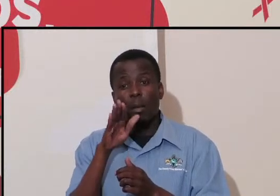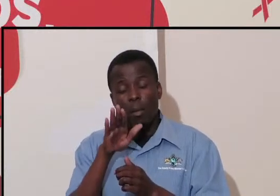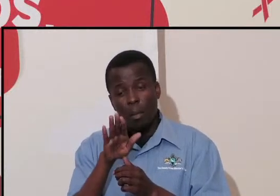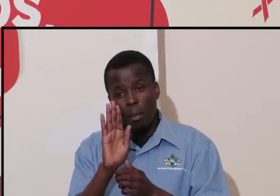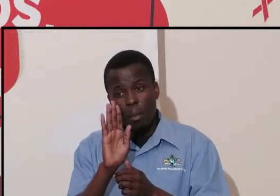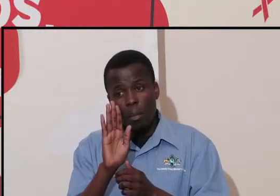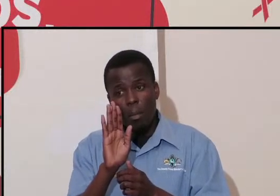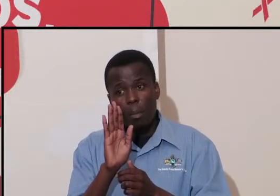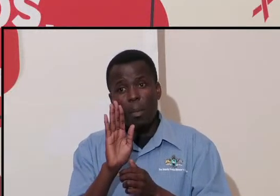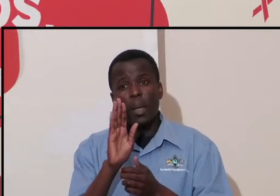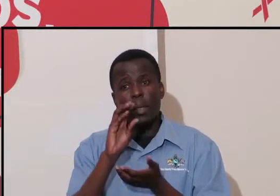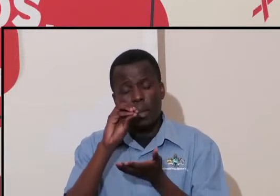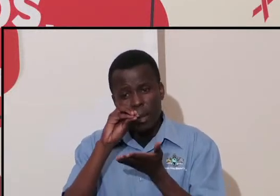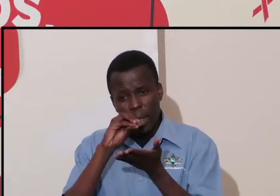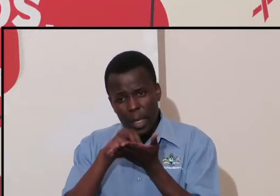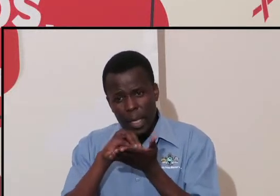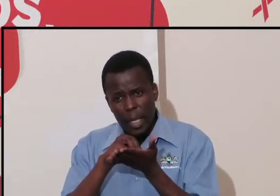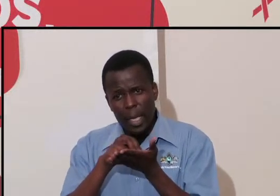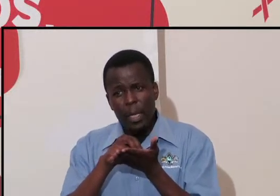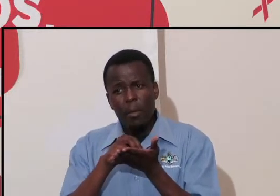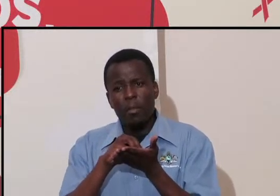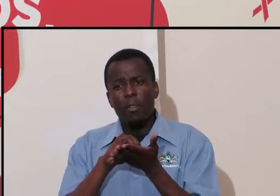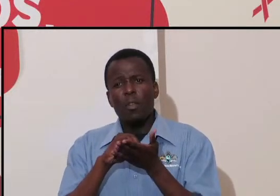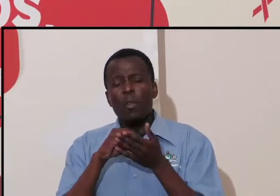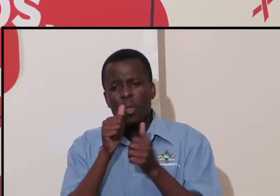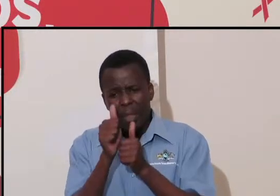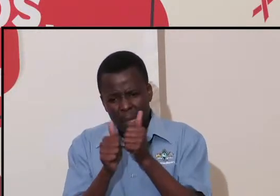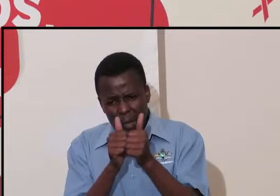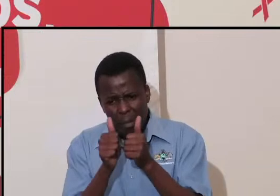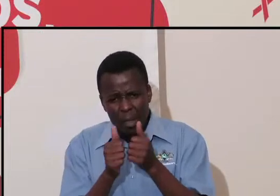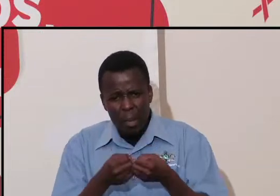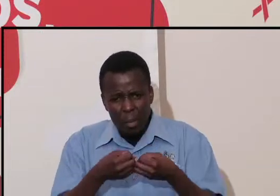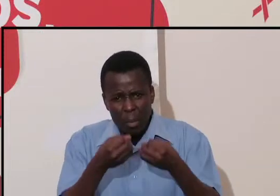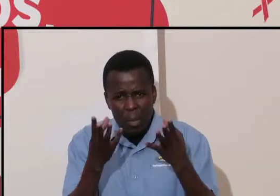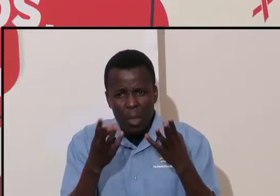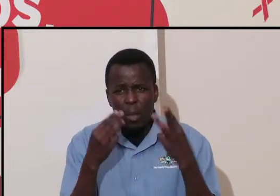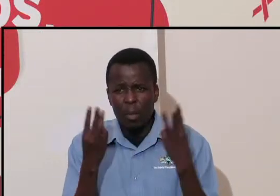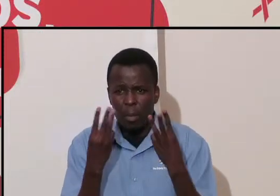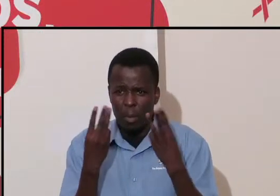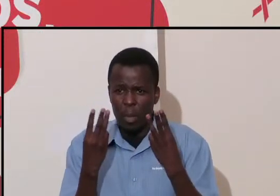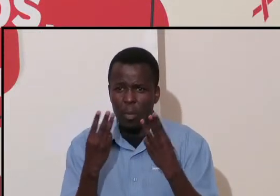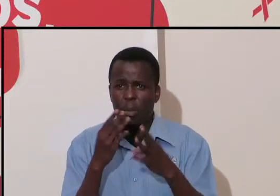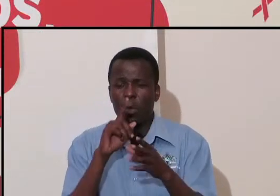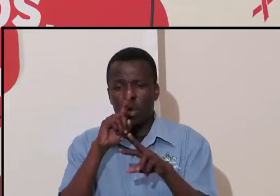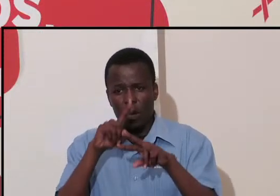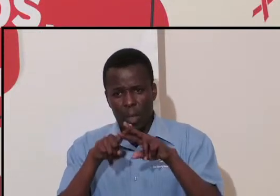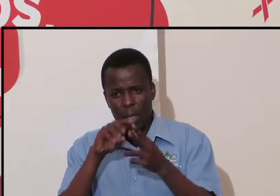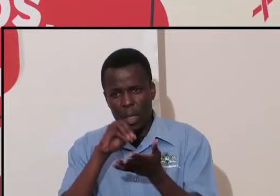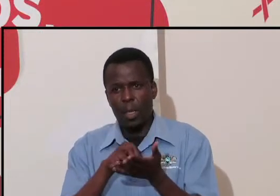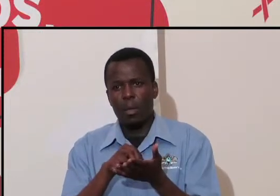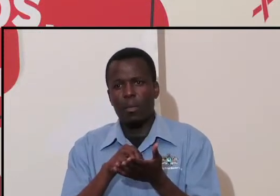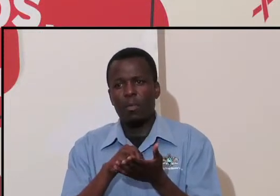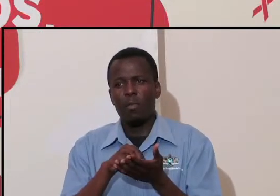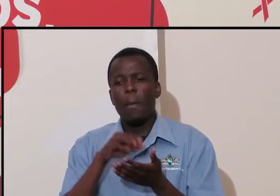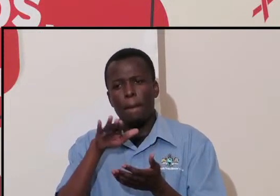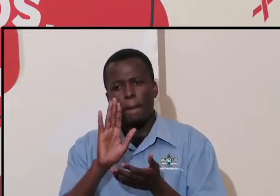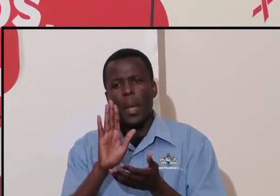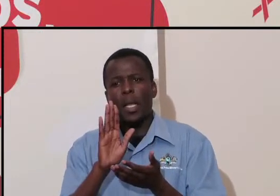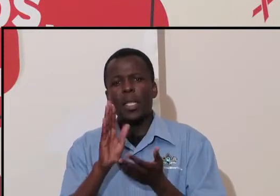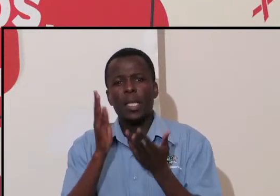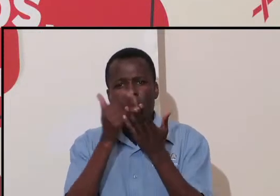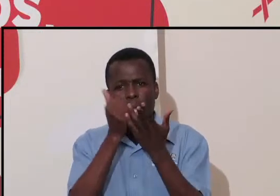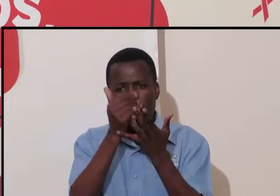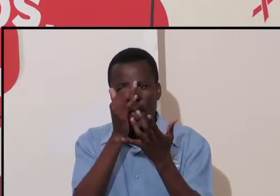equitable, and people-centered HIV services, achieving 95, 95, 95 for all